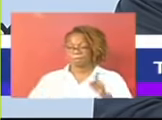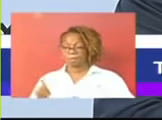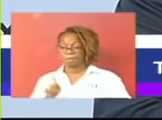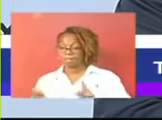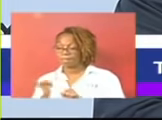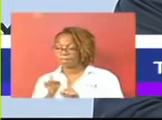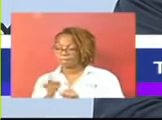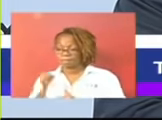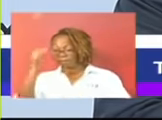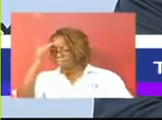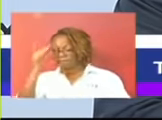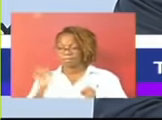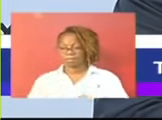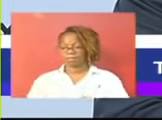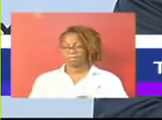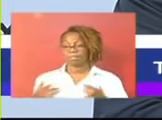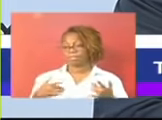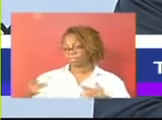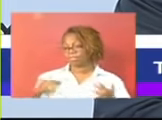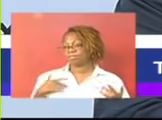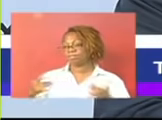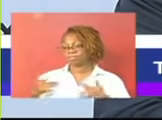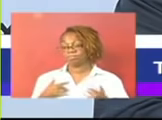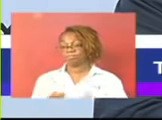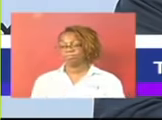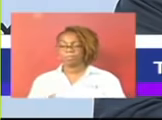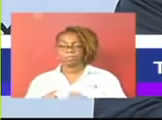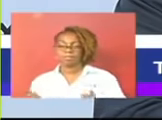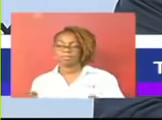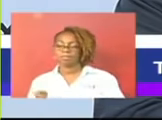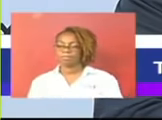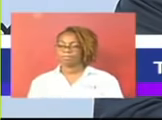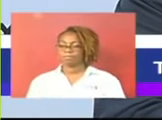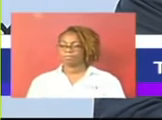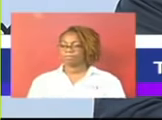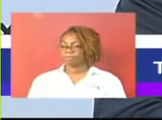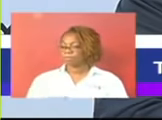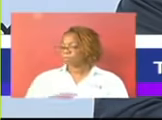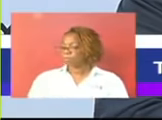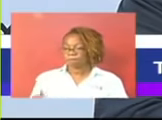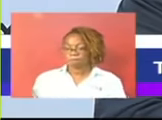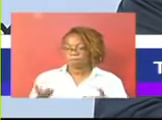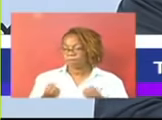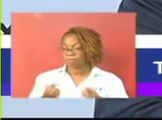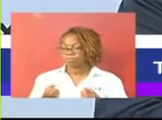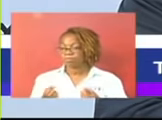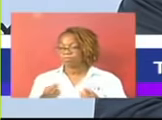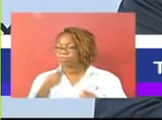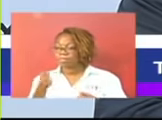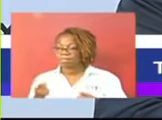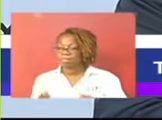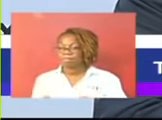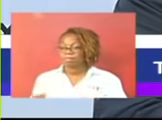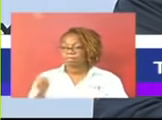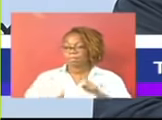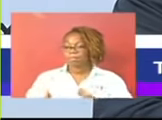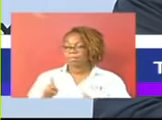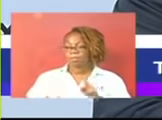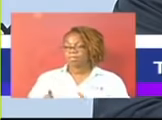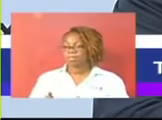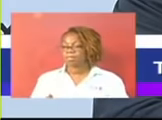for concern. We don't want to be preemptive and say that people are moving around too much too soon, because